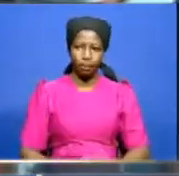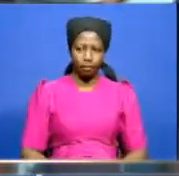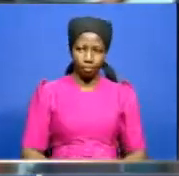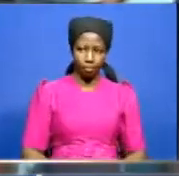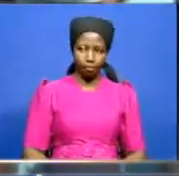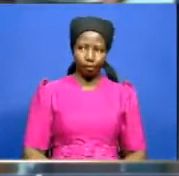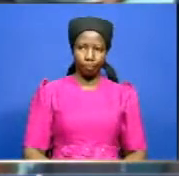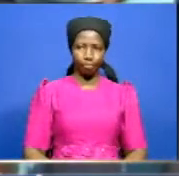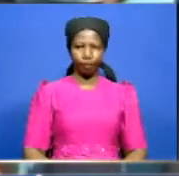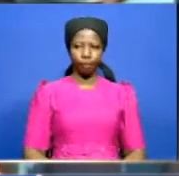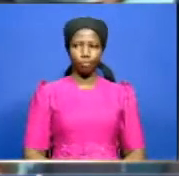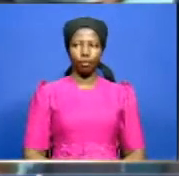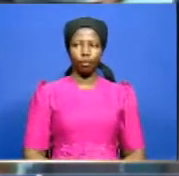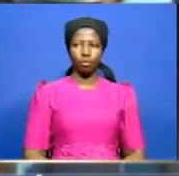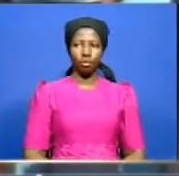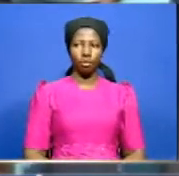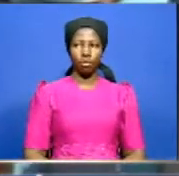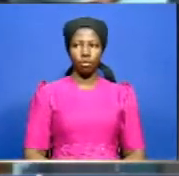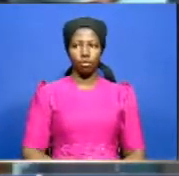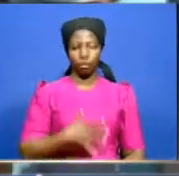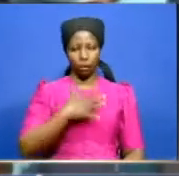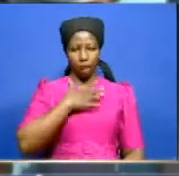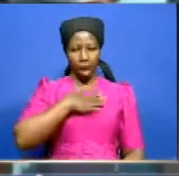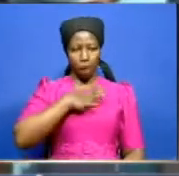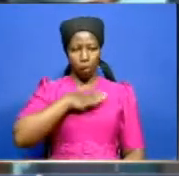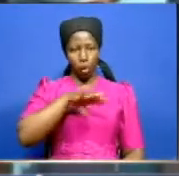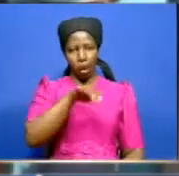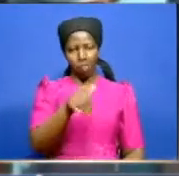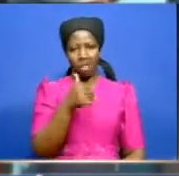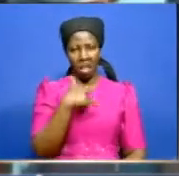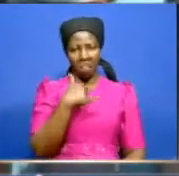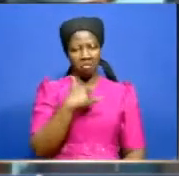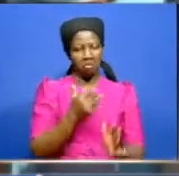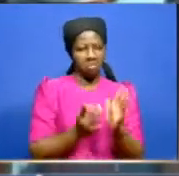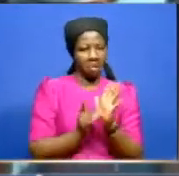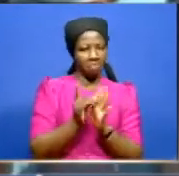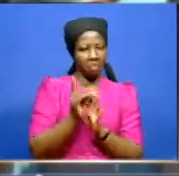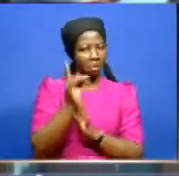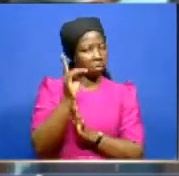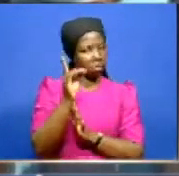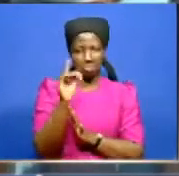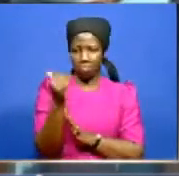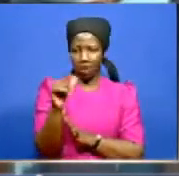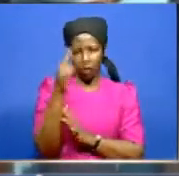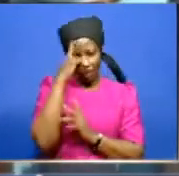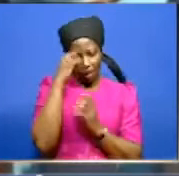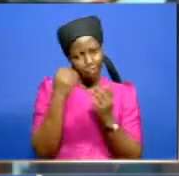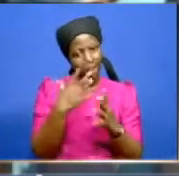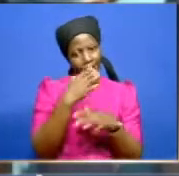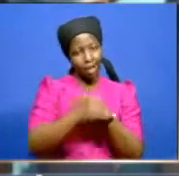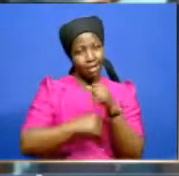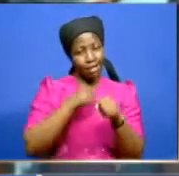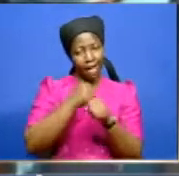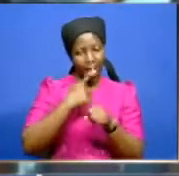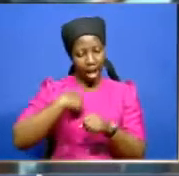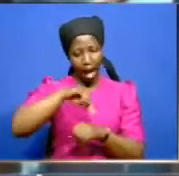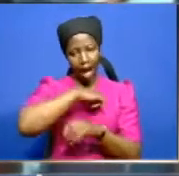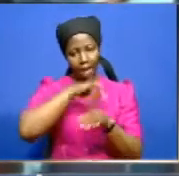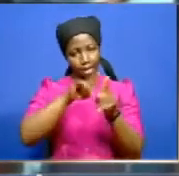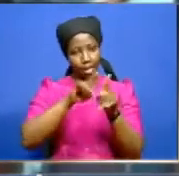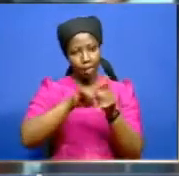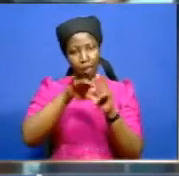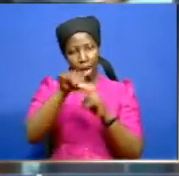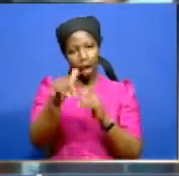Which is in Samburu County. It has been dormant for quite some time. For so many years, and as an assembly we've taken the